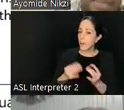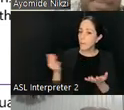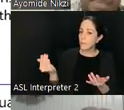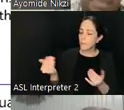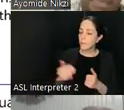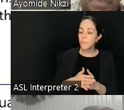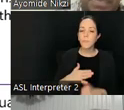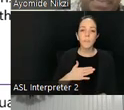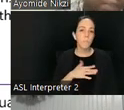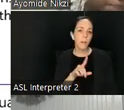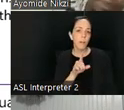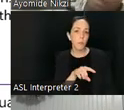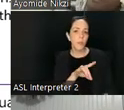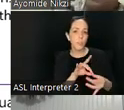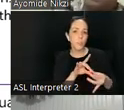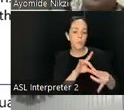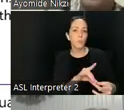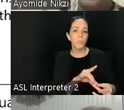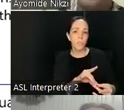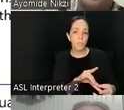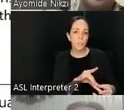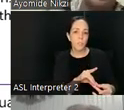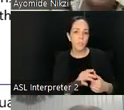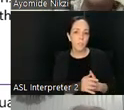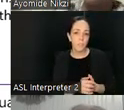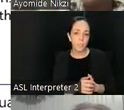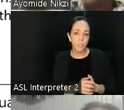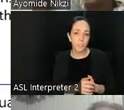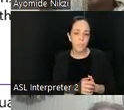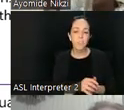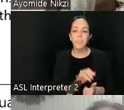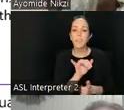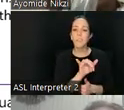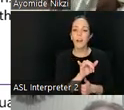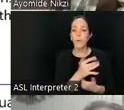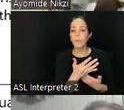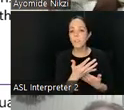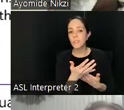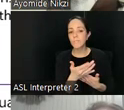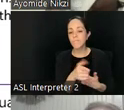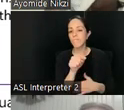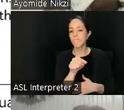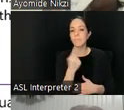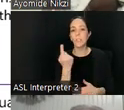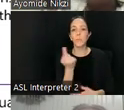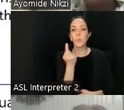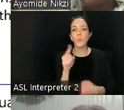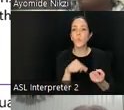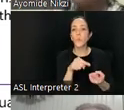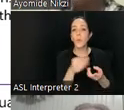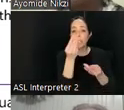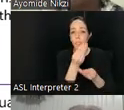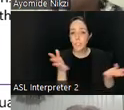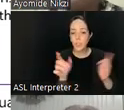about, was exactly as stated, that it was about when would a disclosure be necessary. And my understanding is